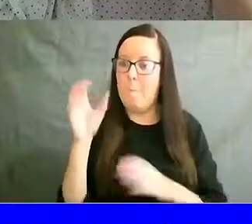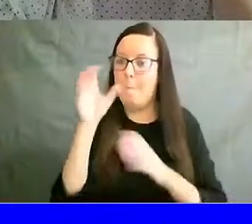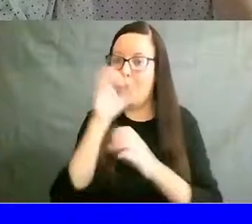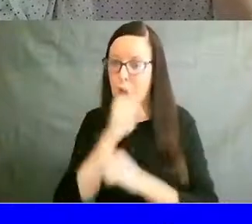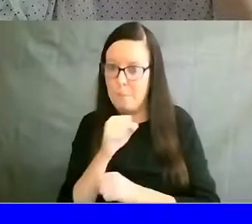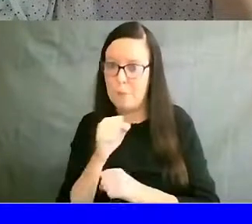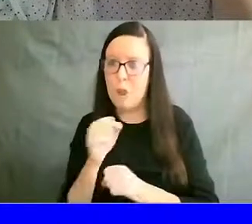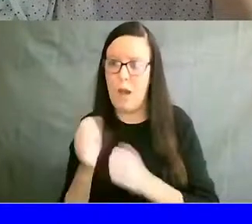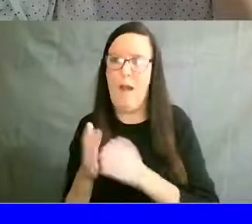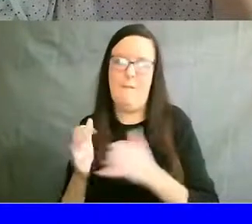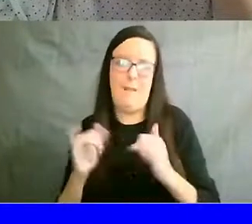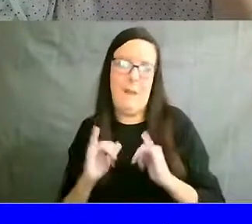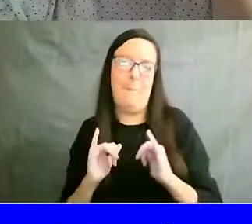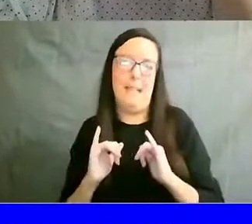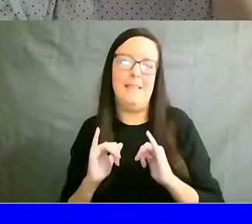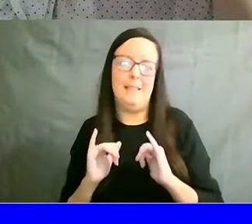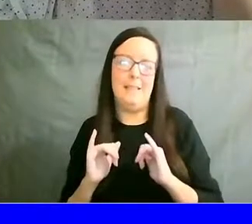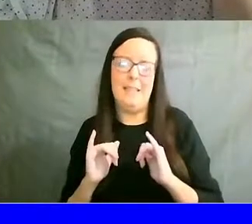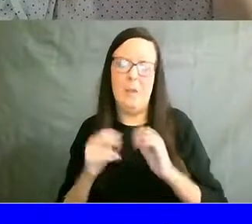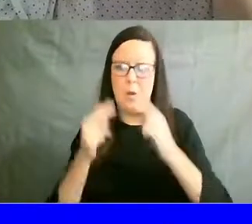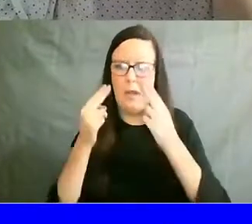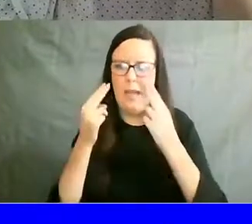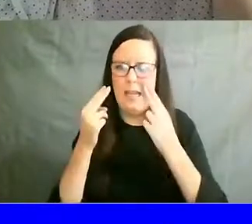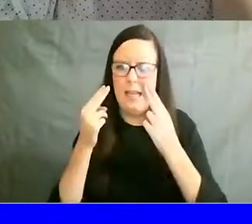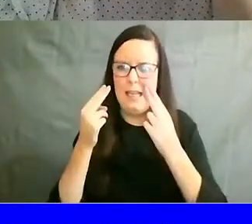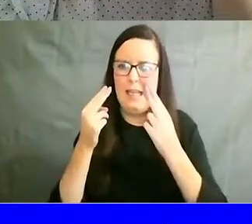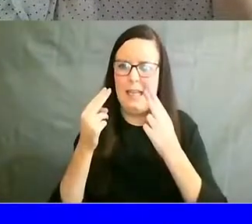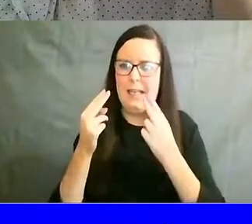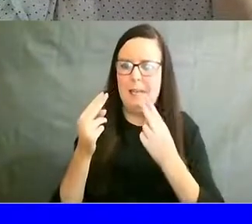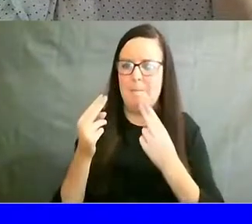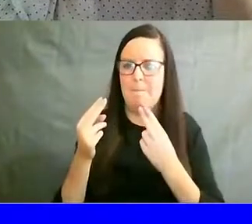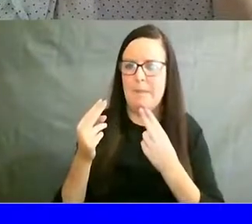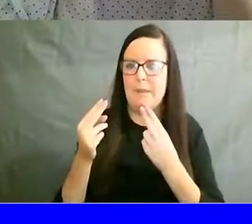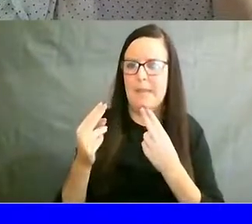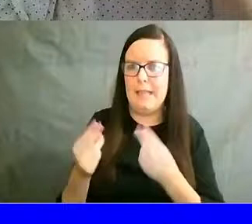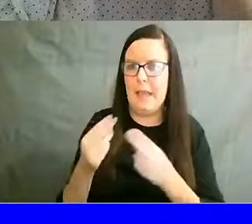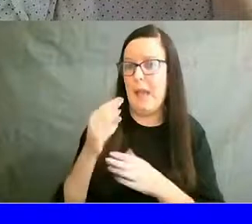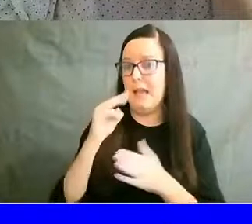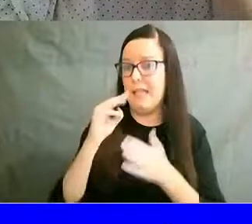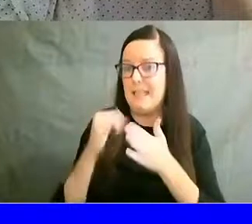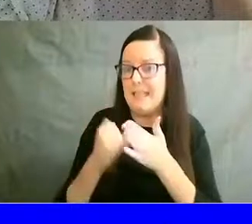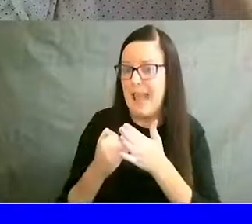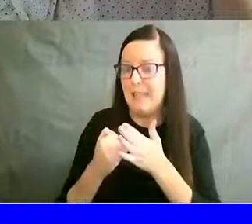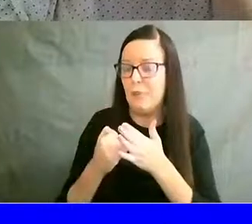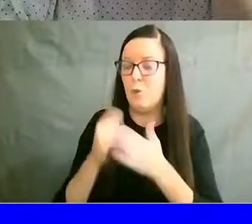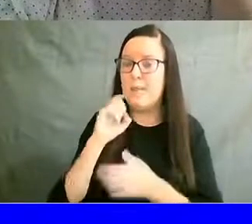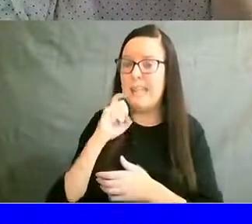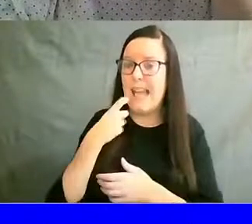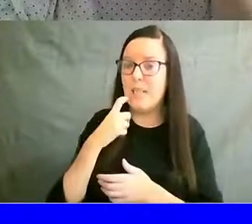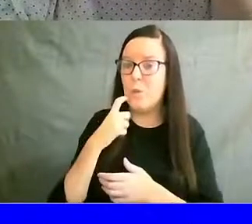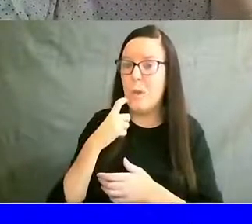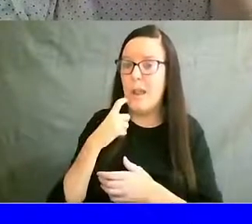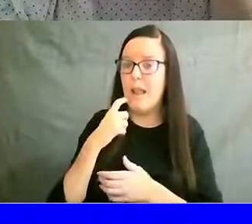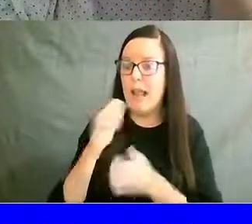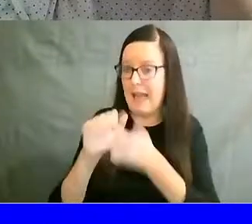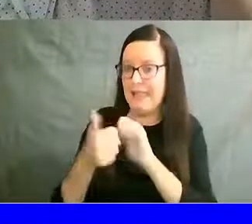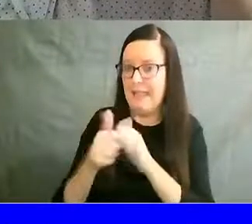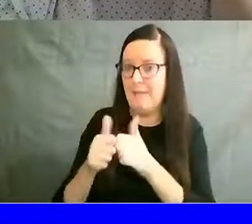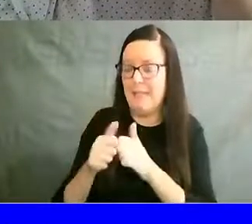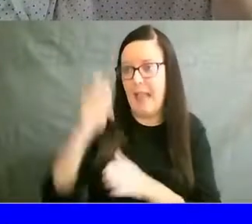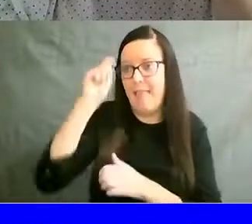and that also applies to consent to sexual activity. So I think that's the starting point for all of